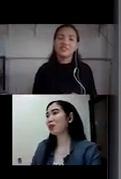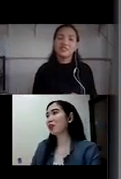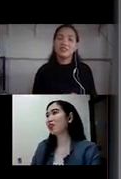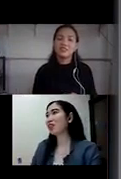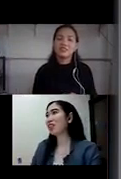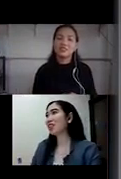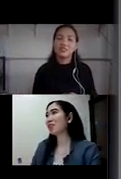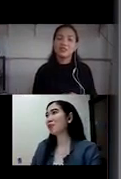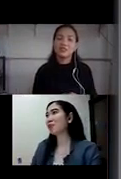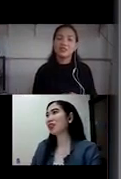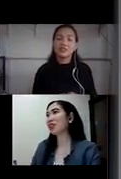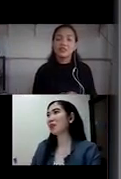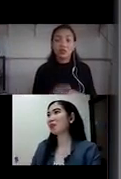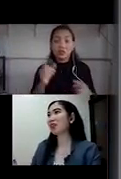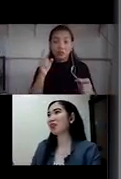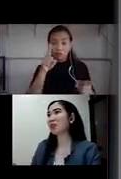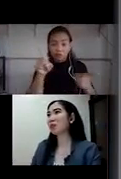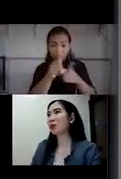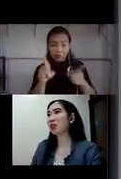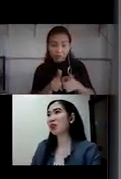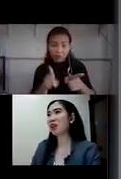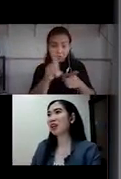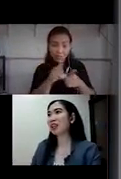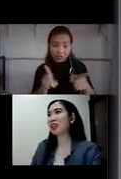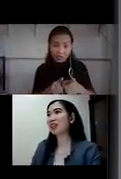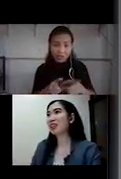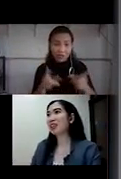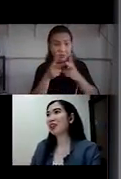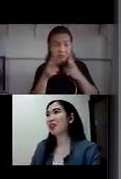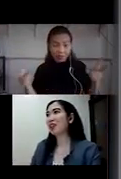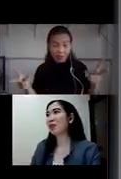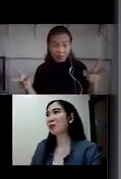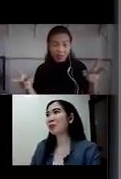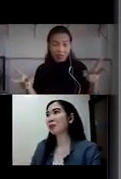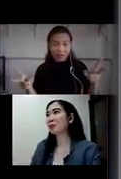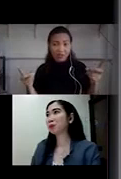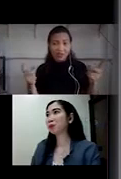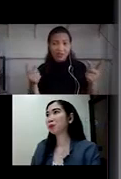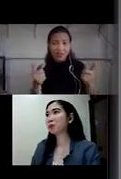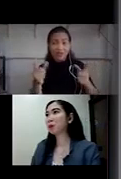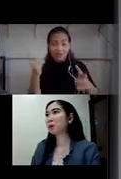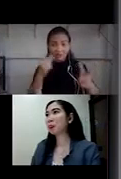Do you agree na very librarian po itong ating